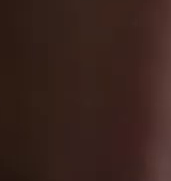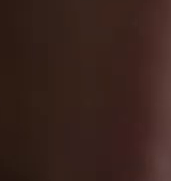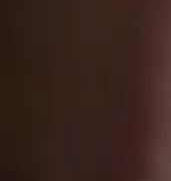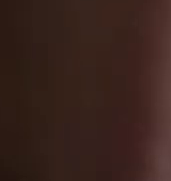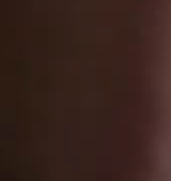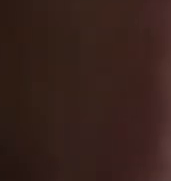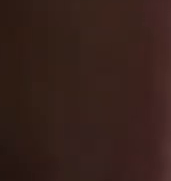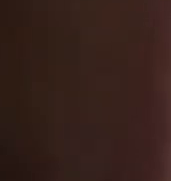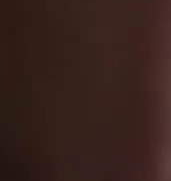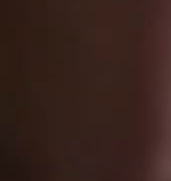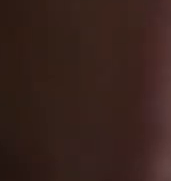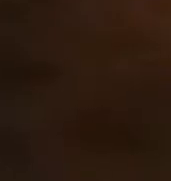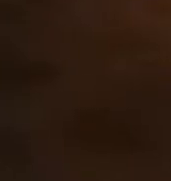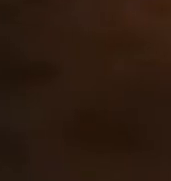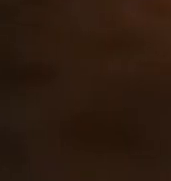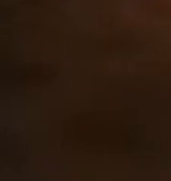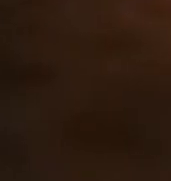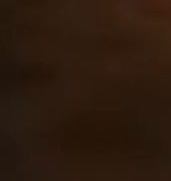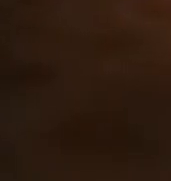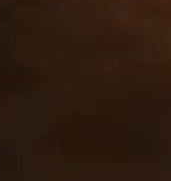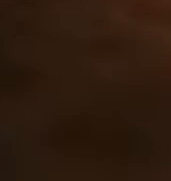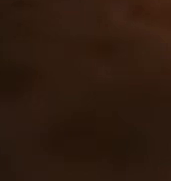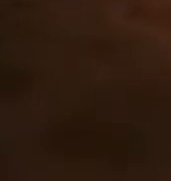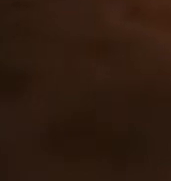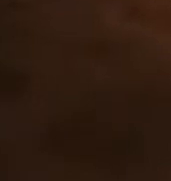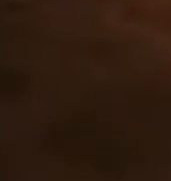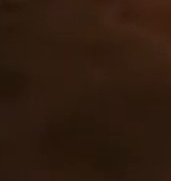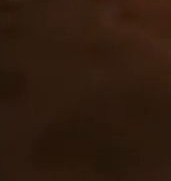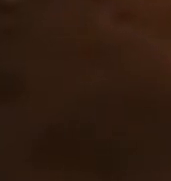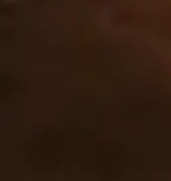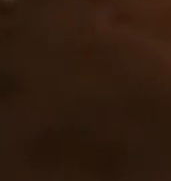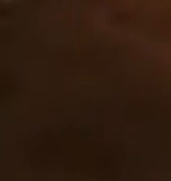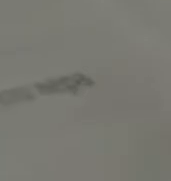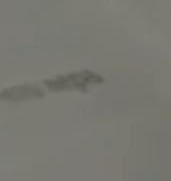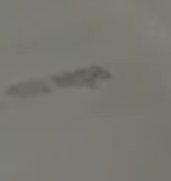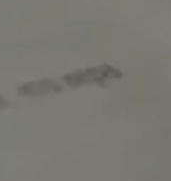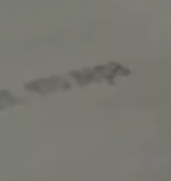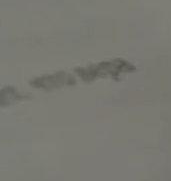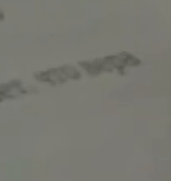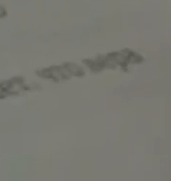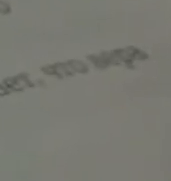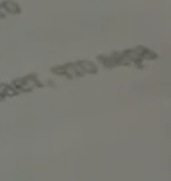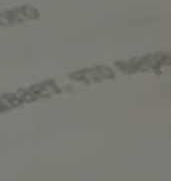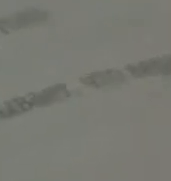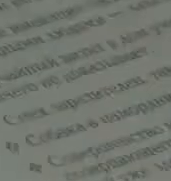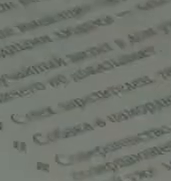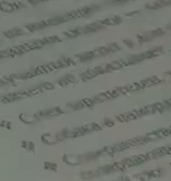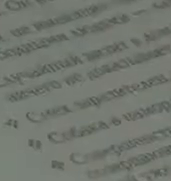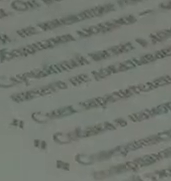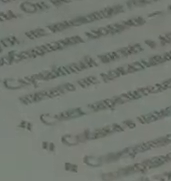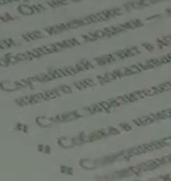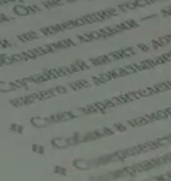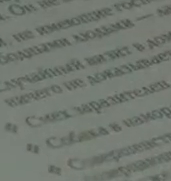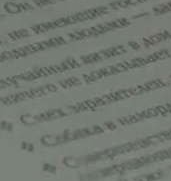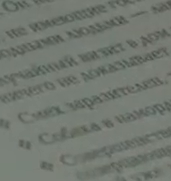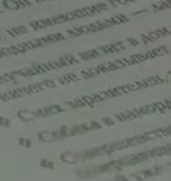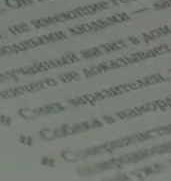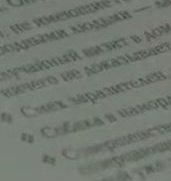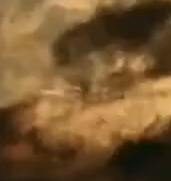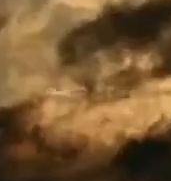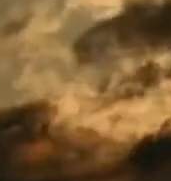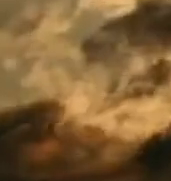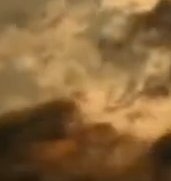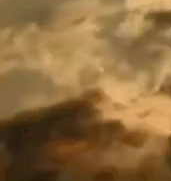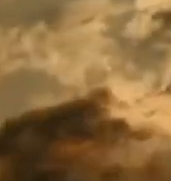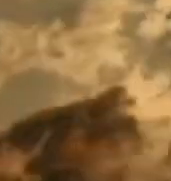who seeks hope and salvation, that we may find peace in our hearts and hope in